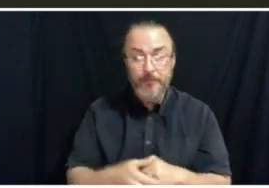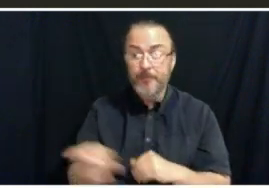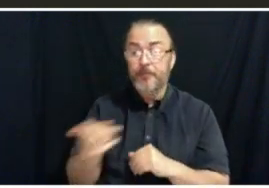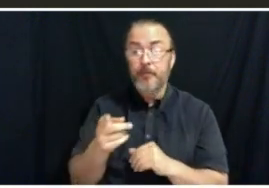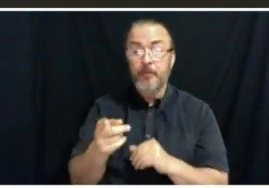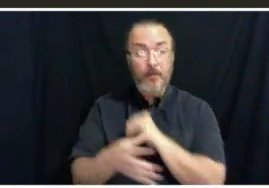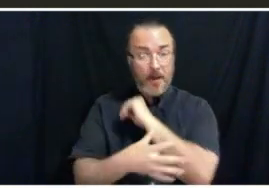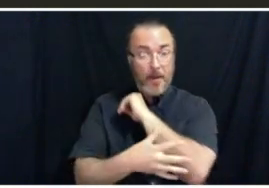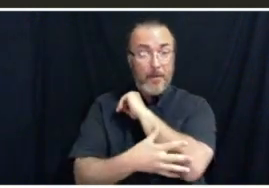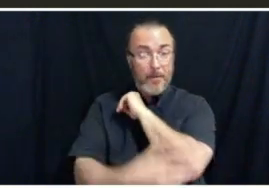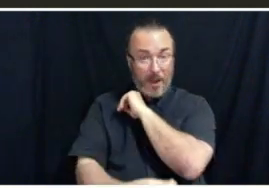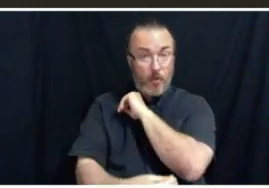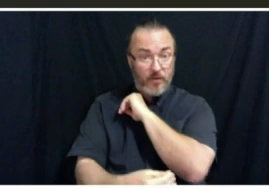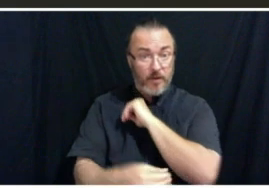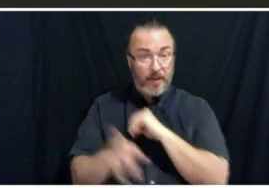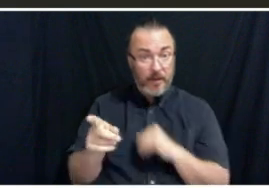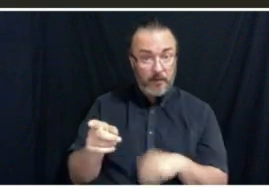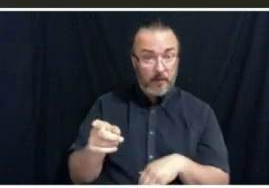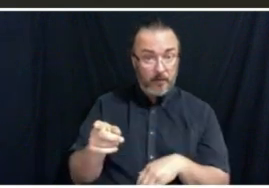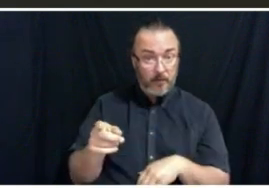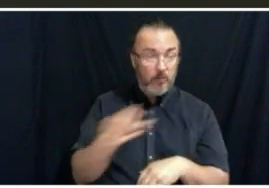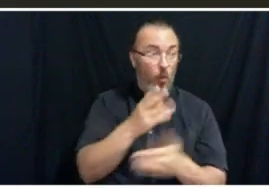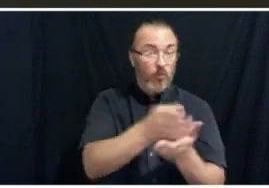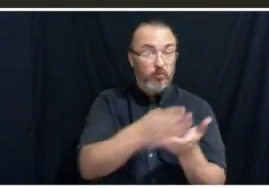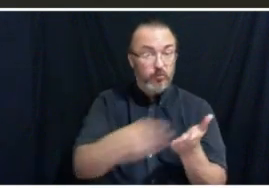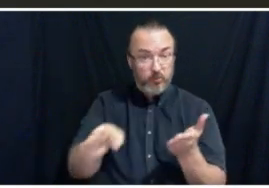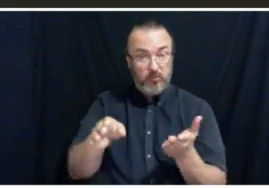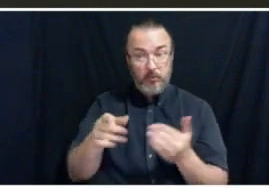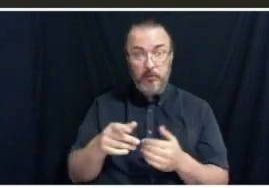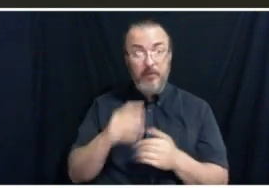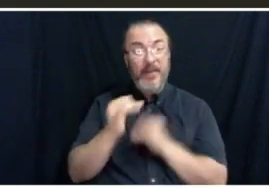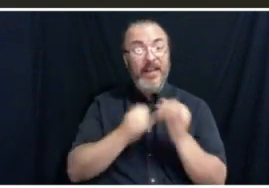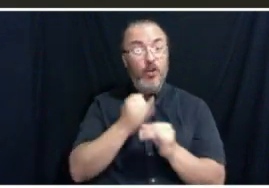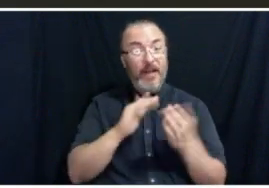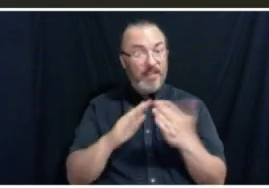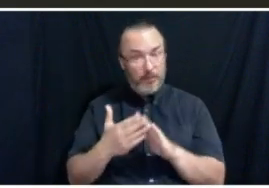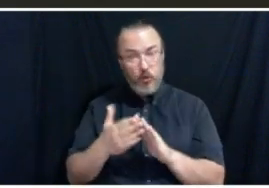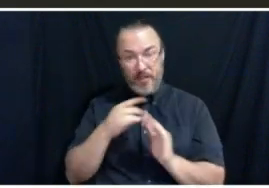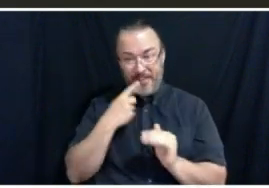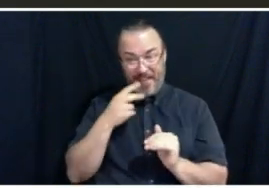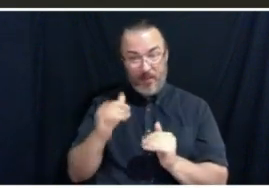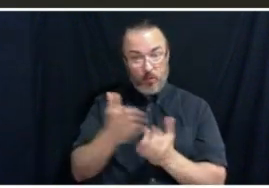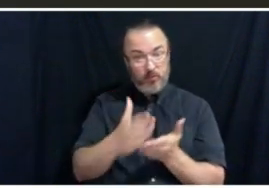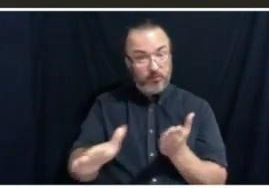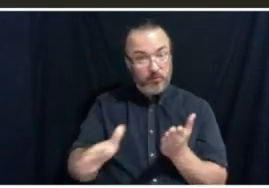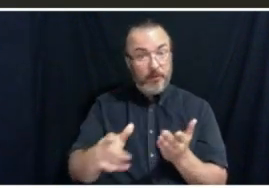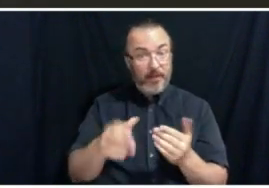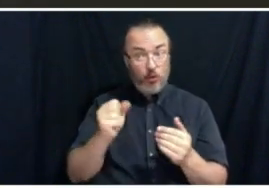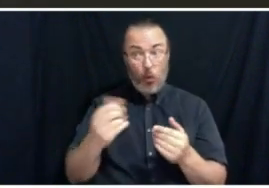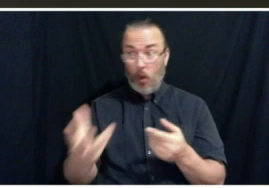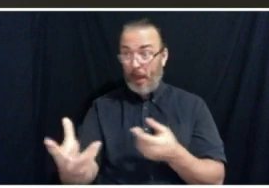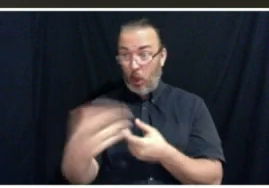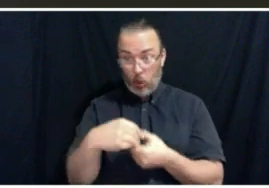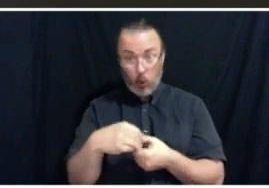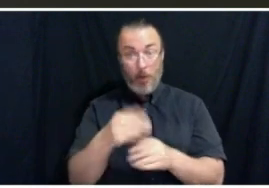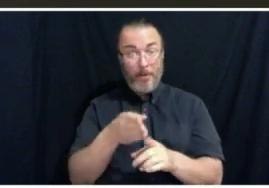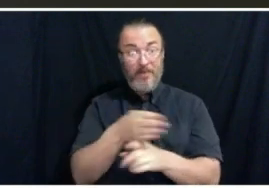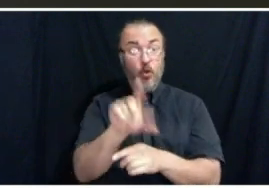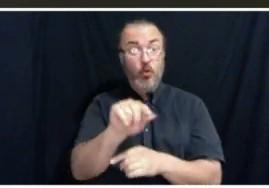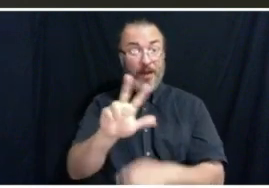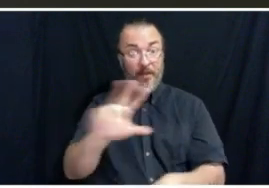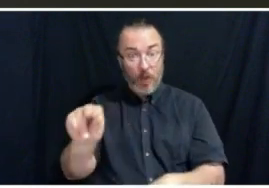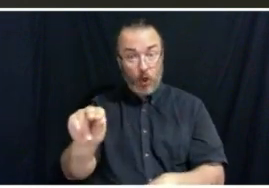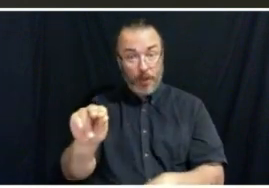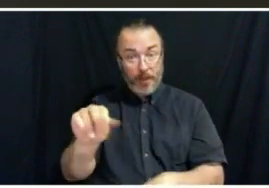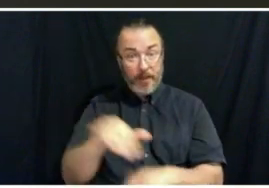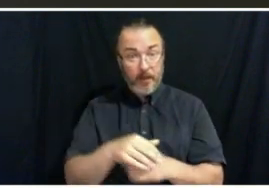it, or eliminating, as the international community said perhaps more ambitiously, by 2030, will not be achieved only with